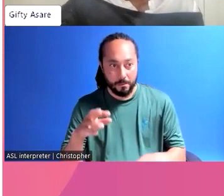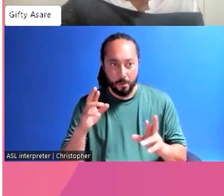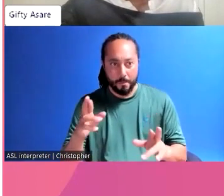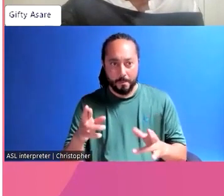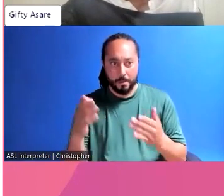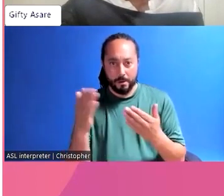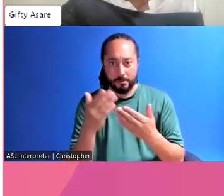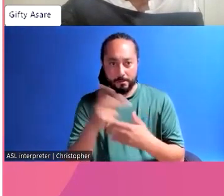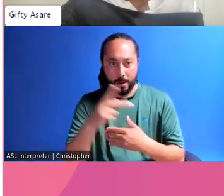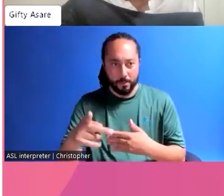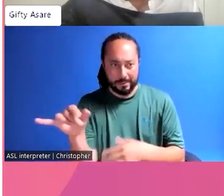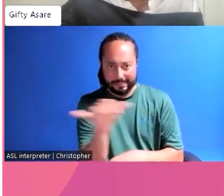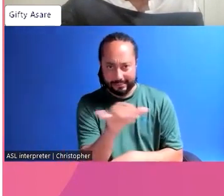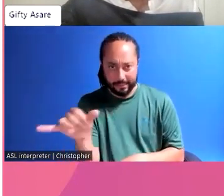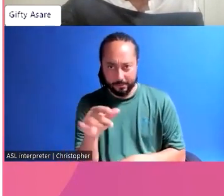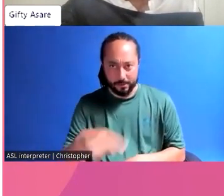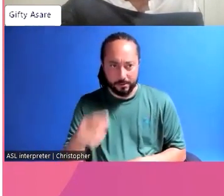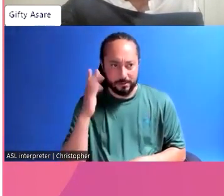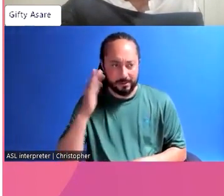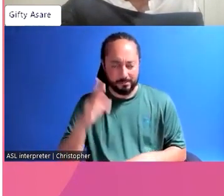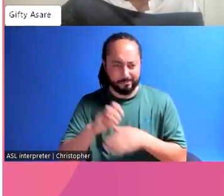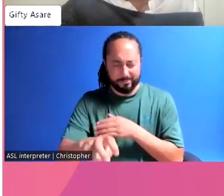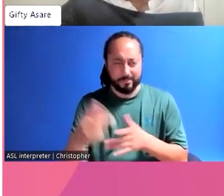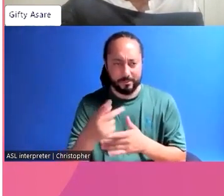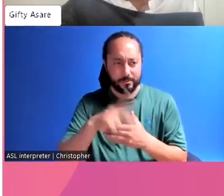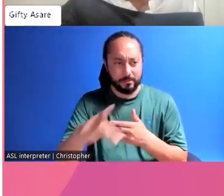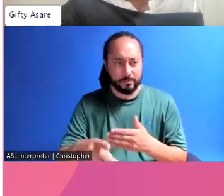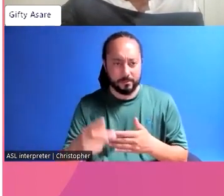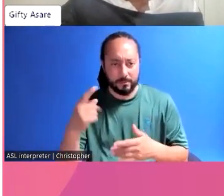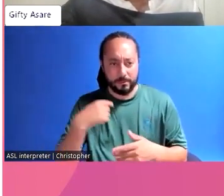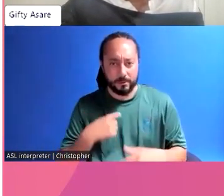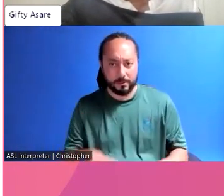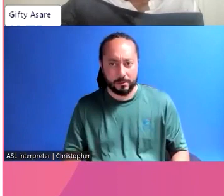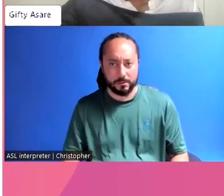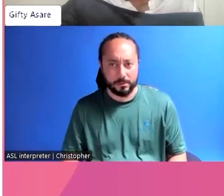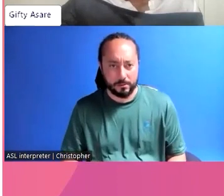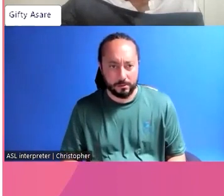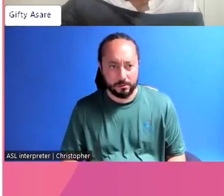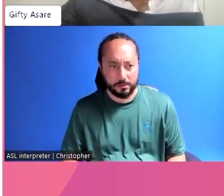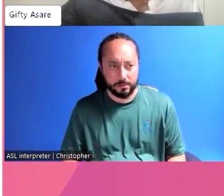think I see kind of jumped forward for me.